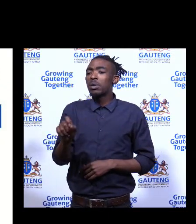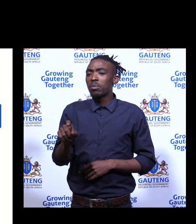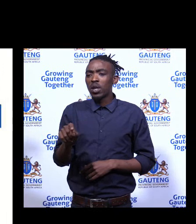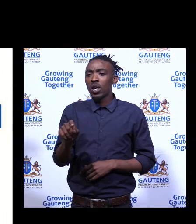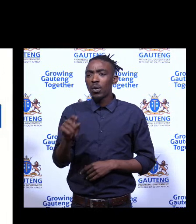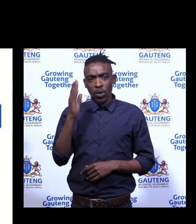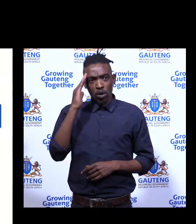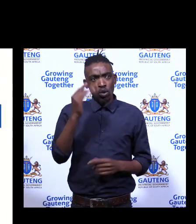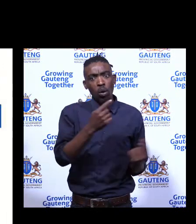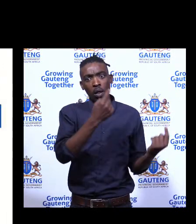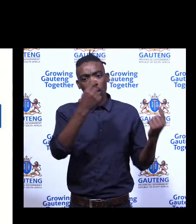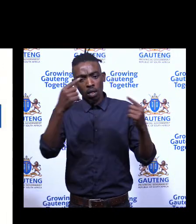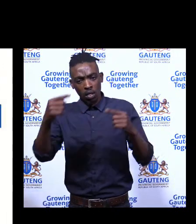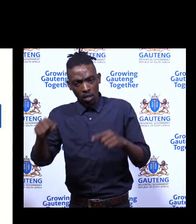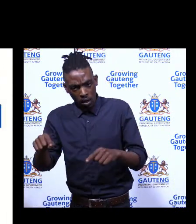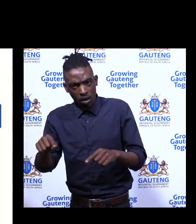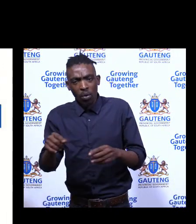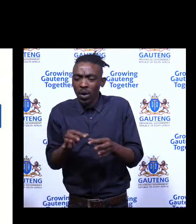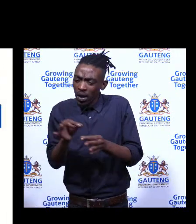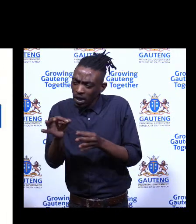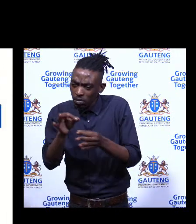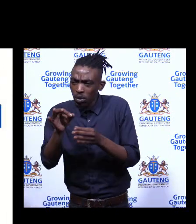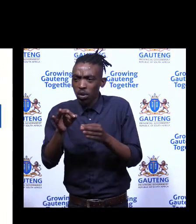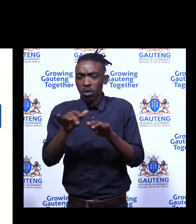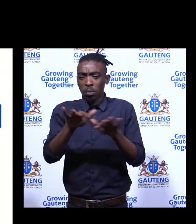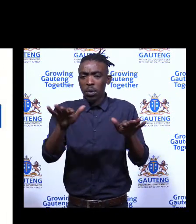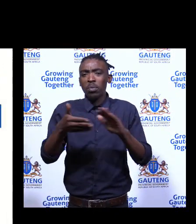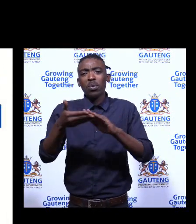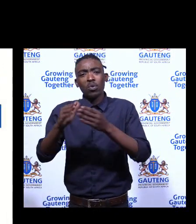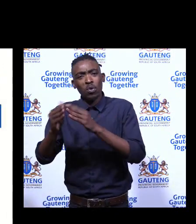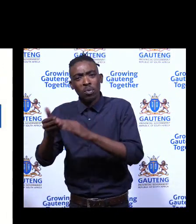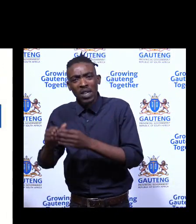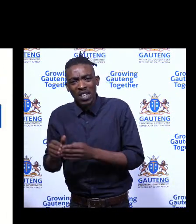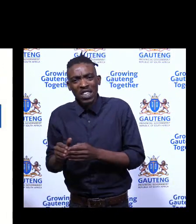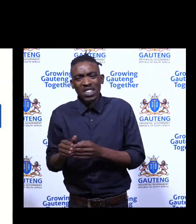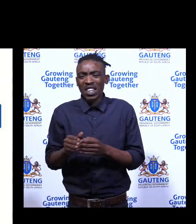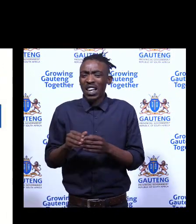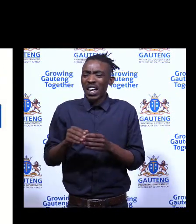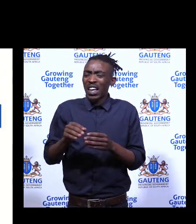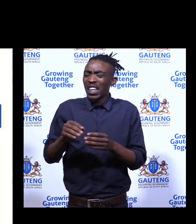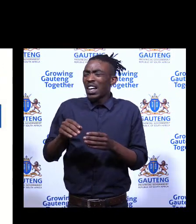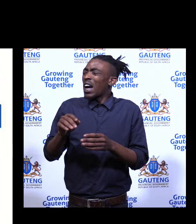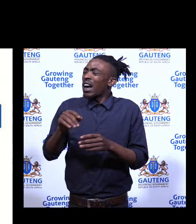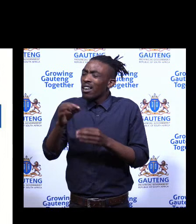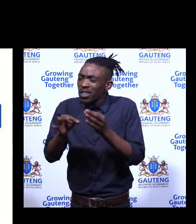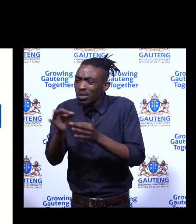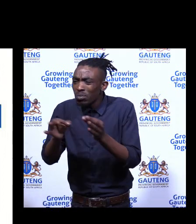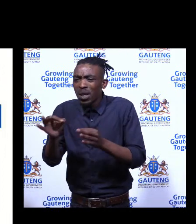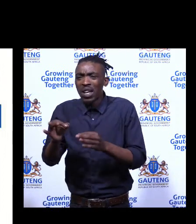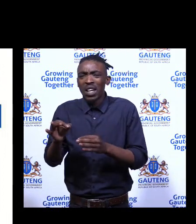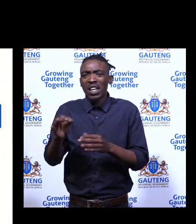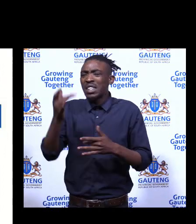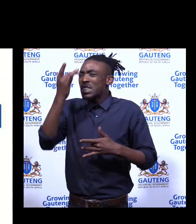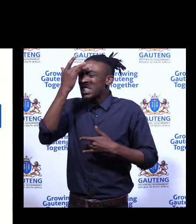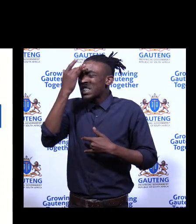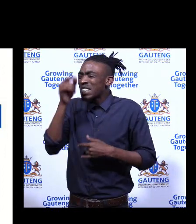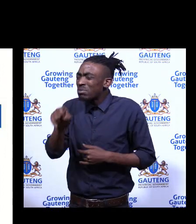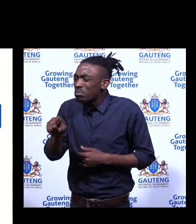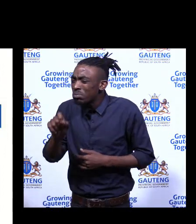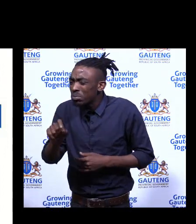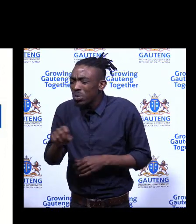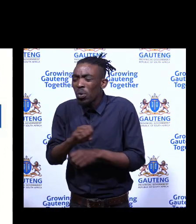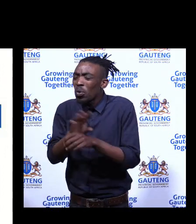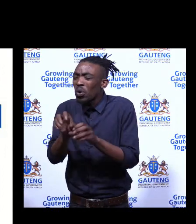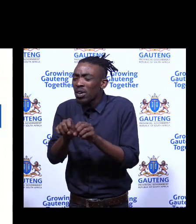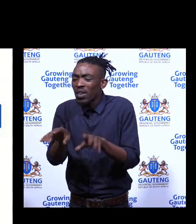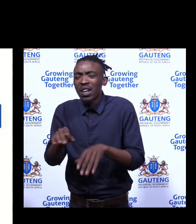so that our communities understand what is this disease, what should we be doing about preventing, and what should